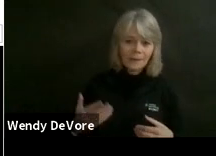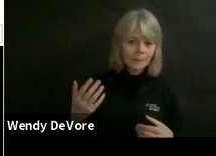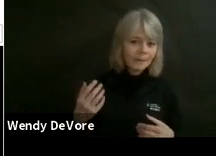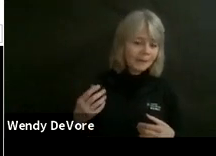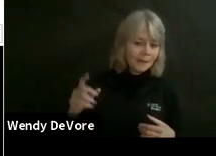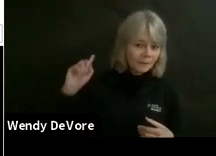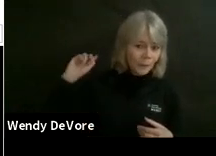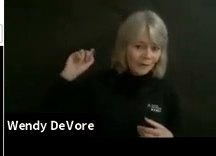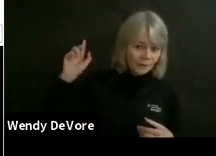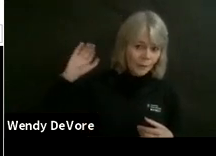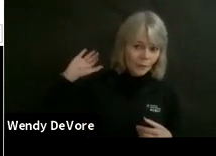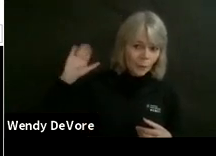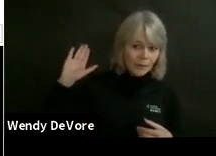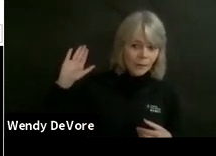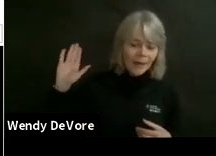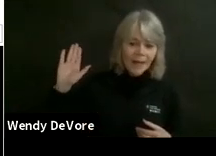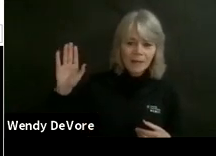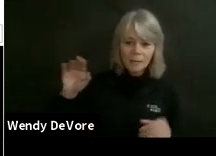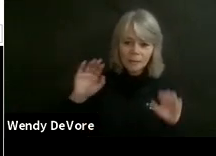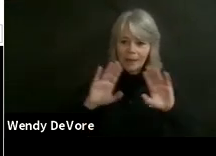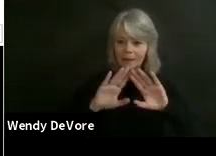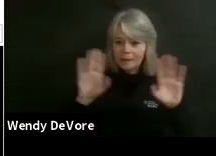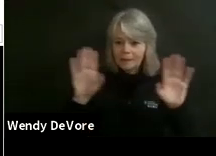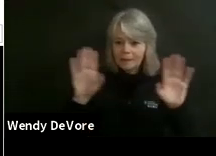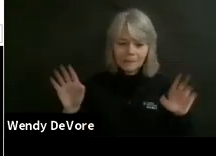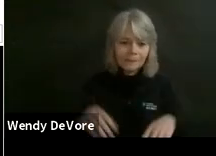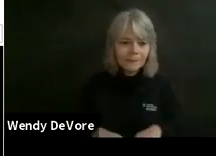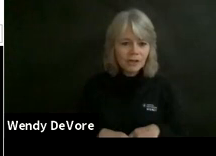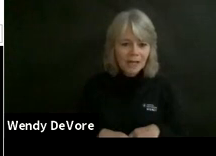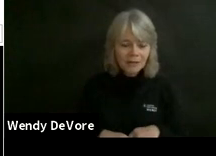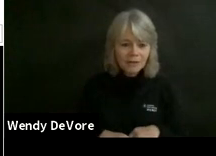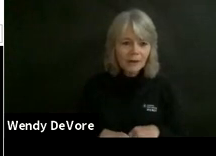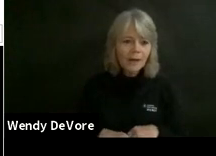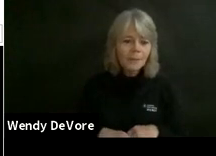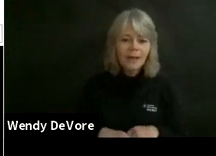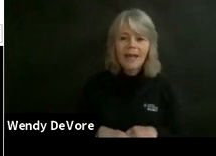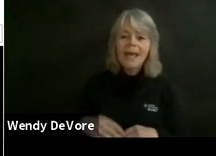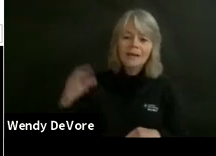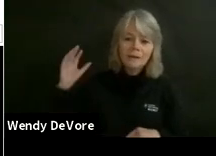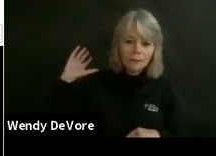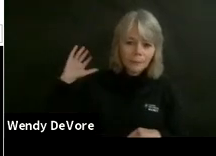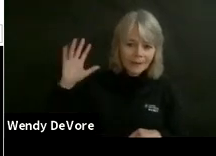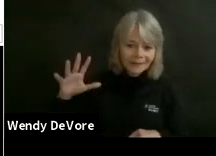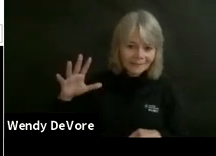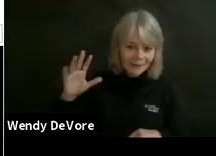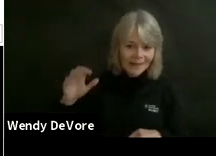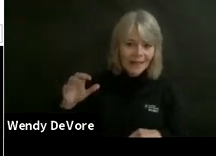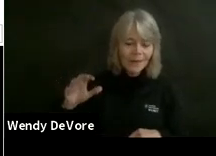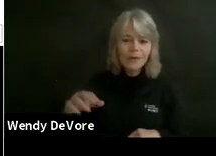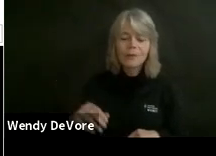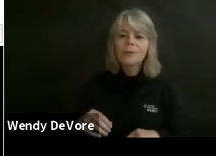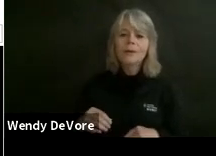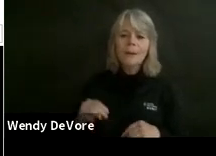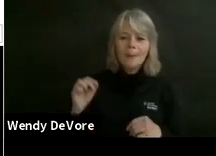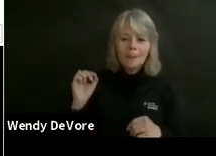Sometimes, if you have a window behind you and the shades are up and there's a bright sunlight